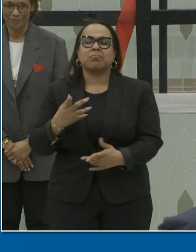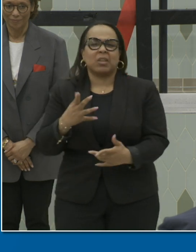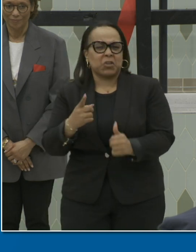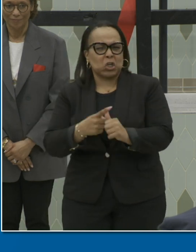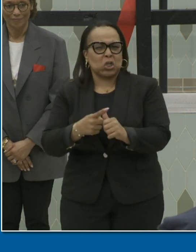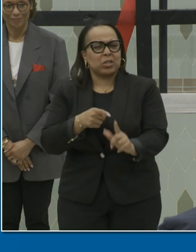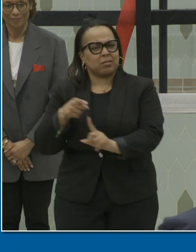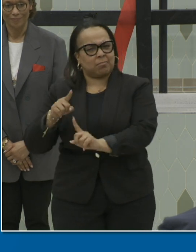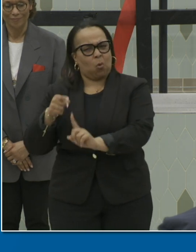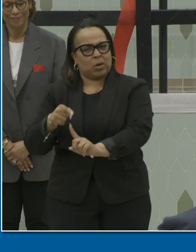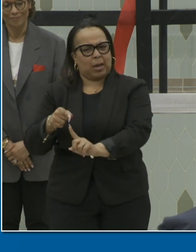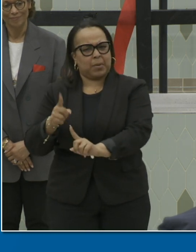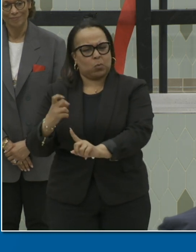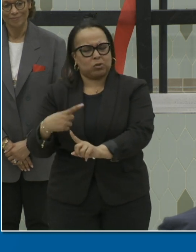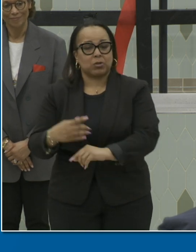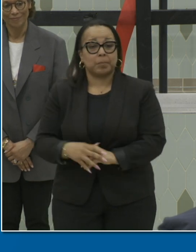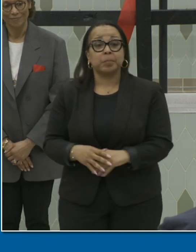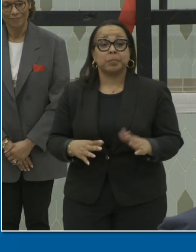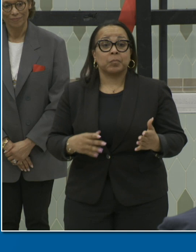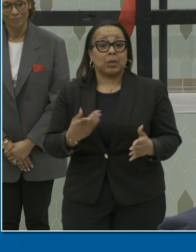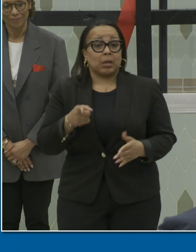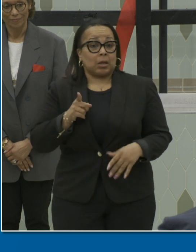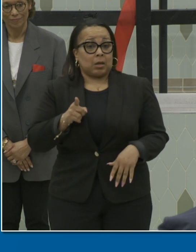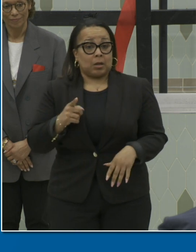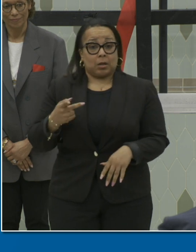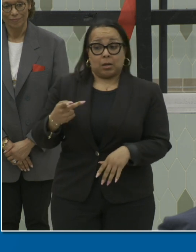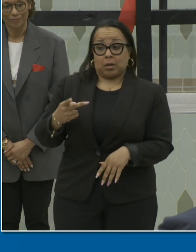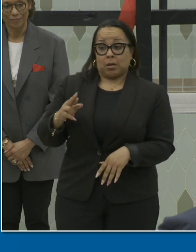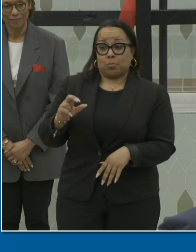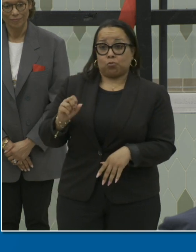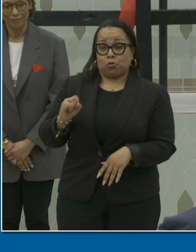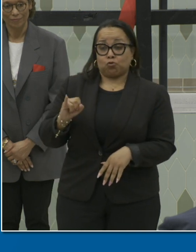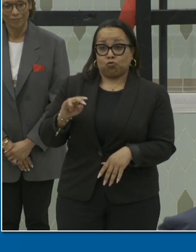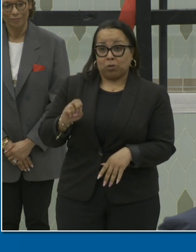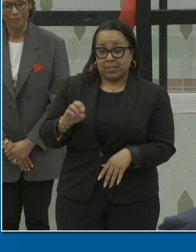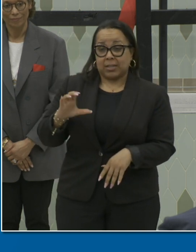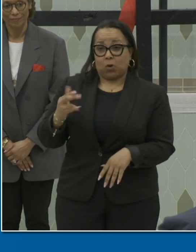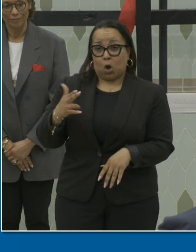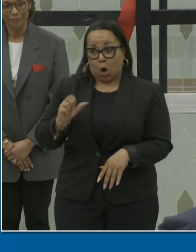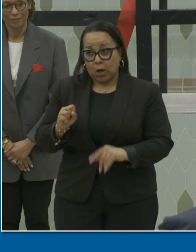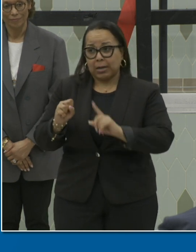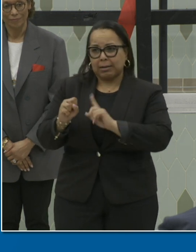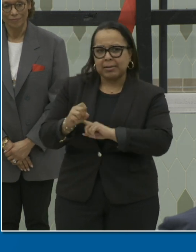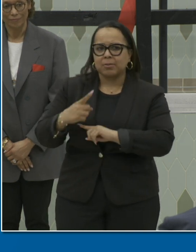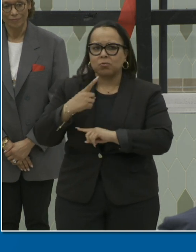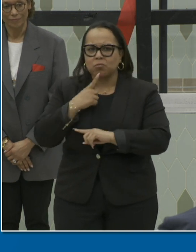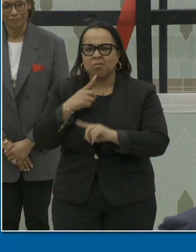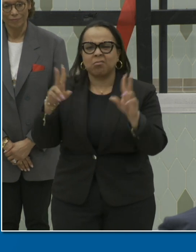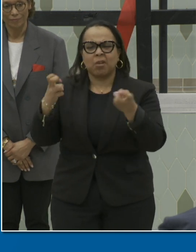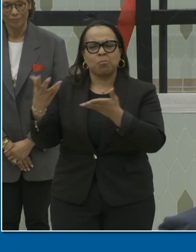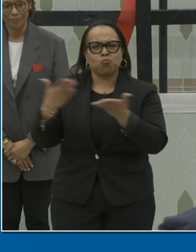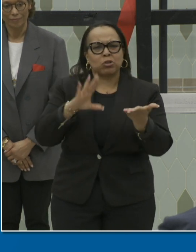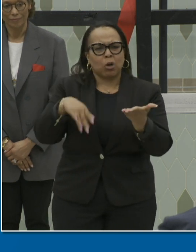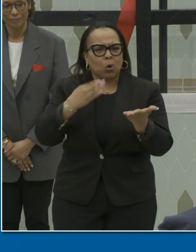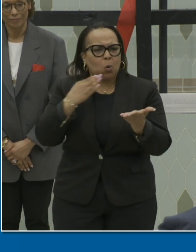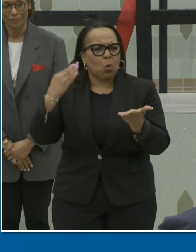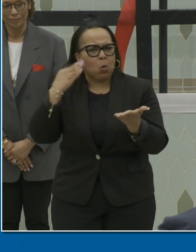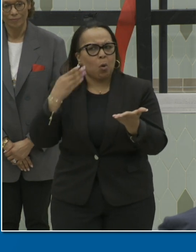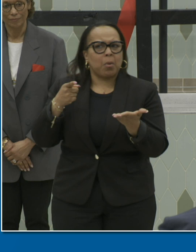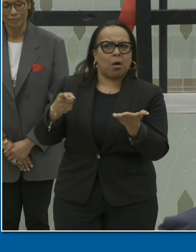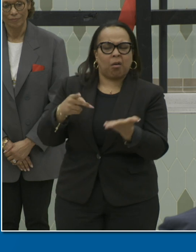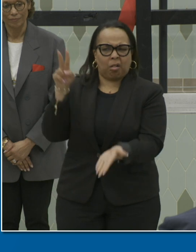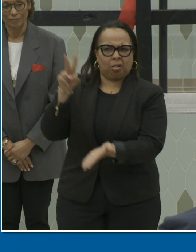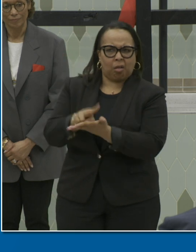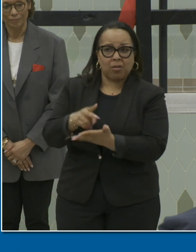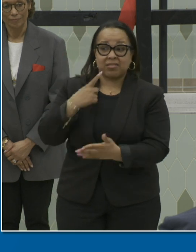Let's do the on-topic first. How about that? Okay. Yeah, the Progressive Caucus struck a more conciliatory tone about Great Chicago Homes'